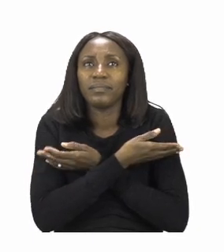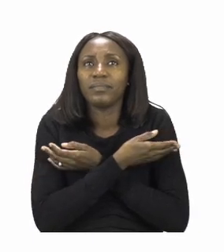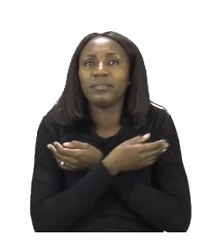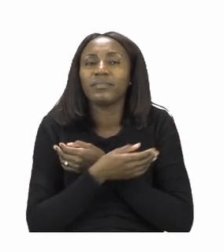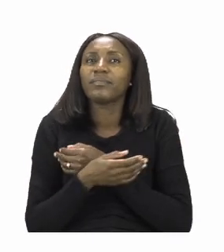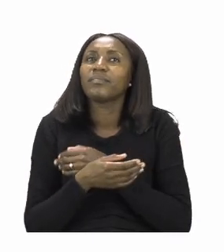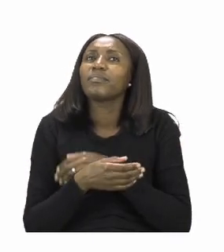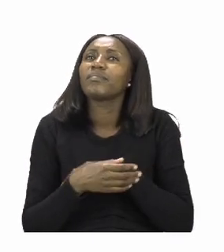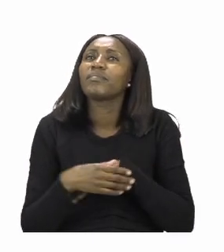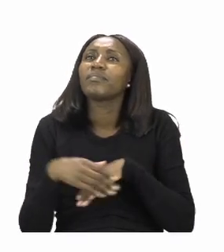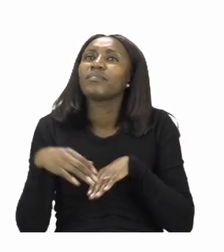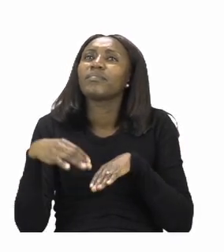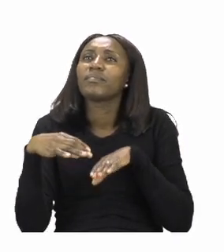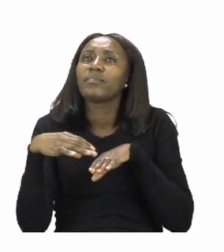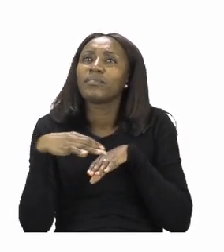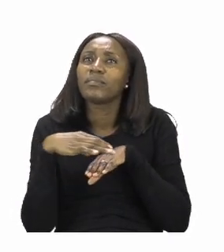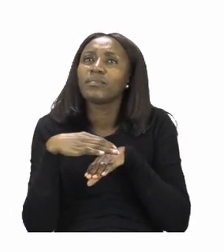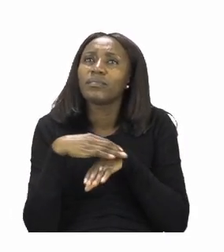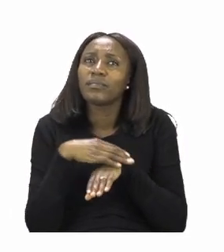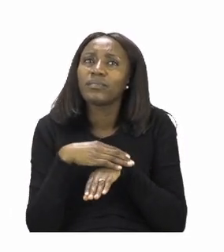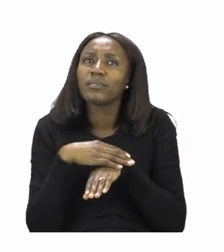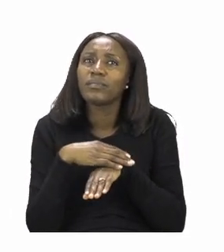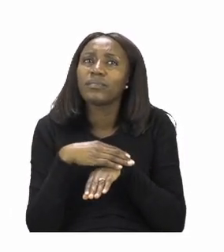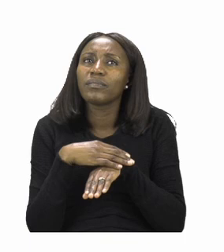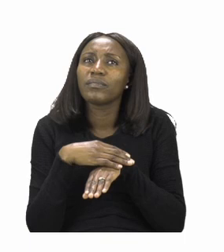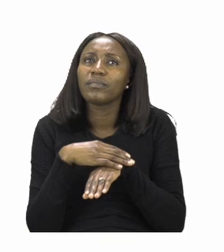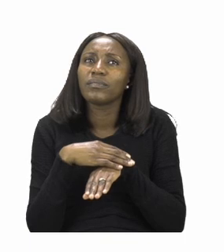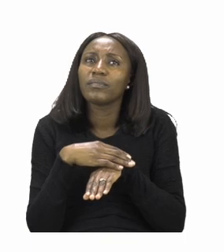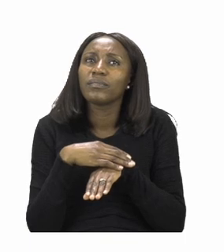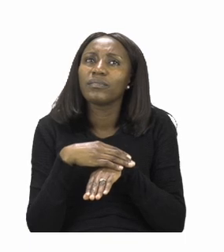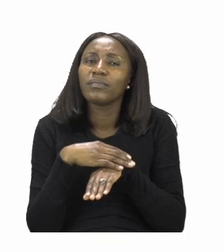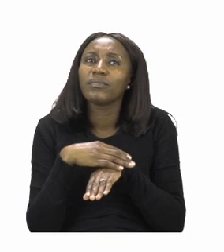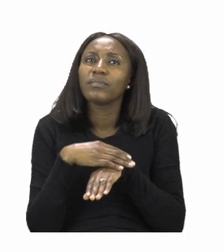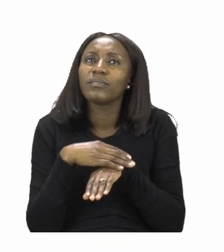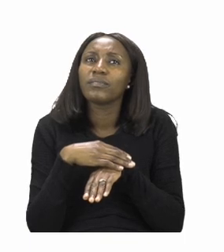Under the shirt, we have shoes.